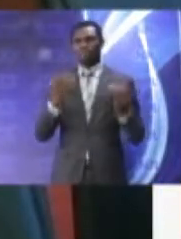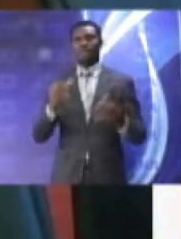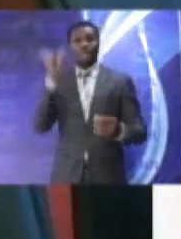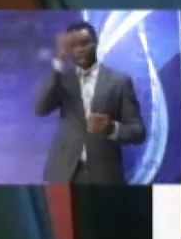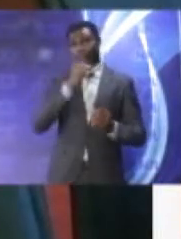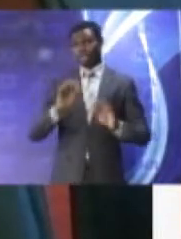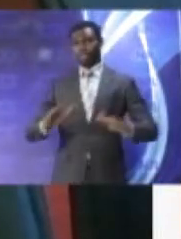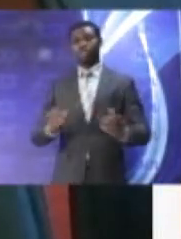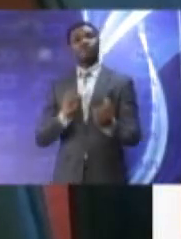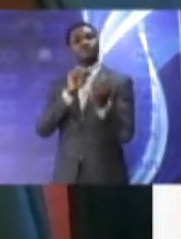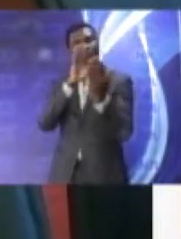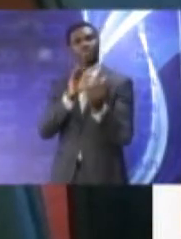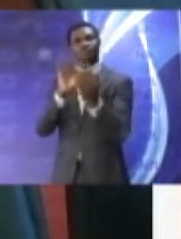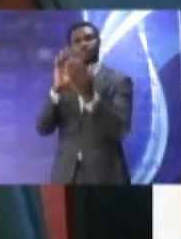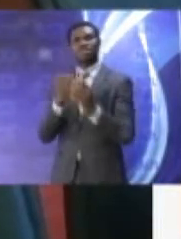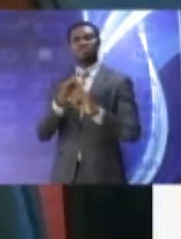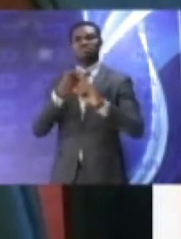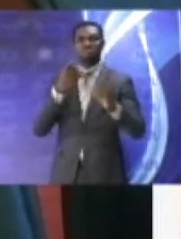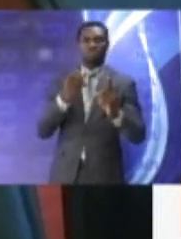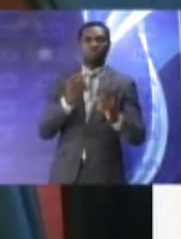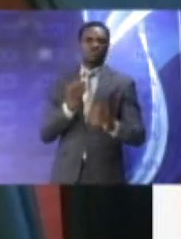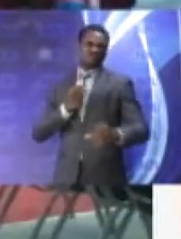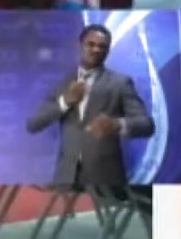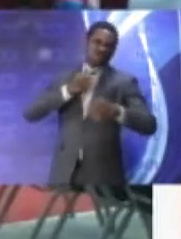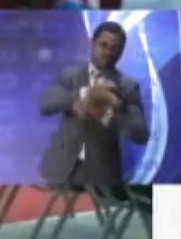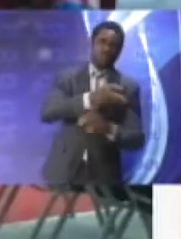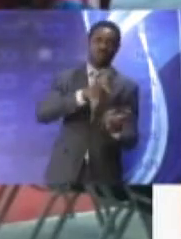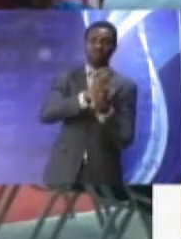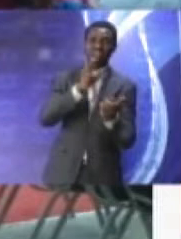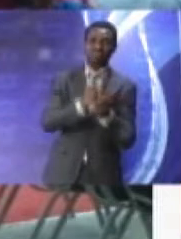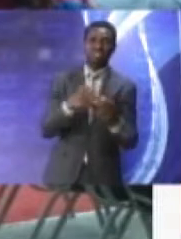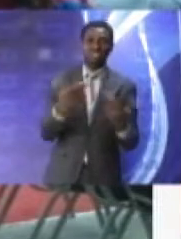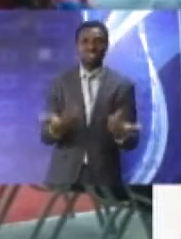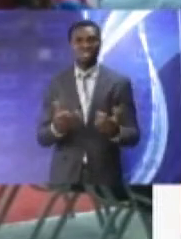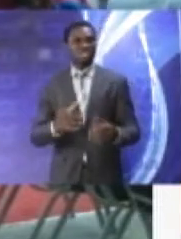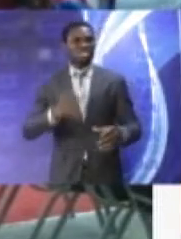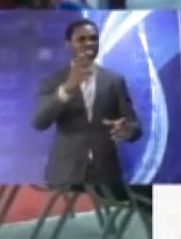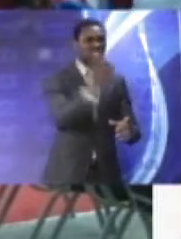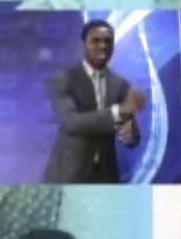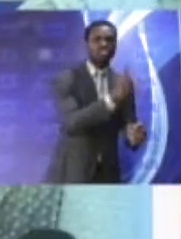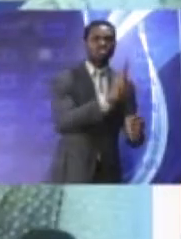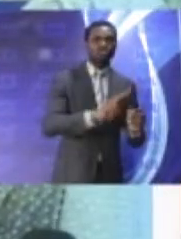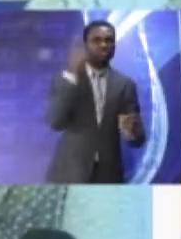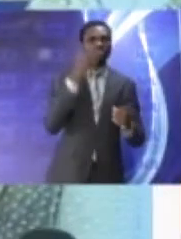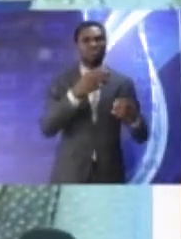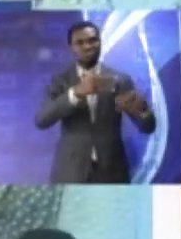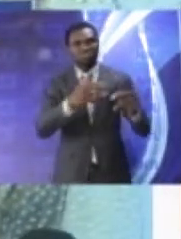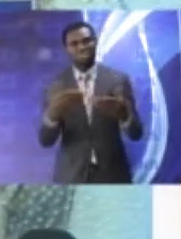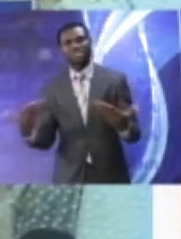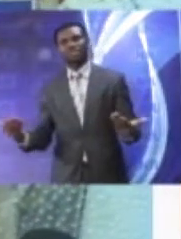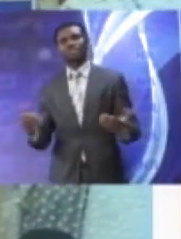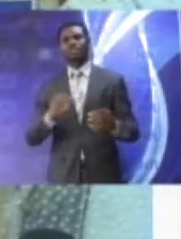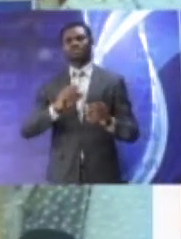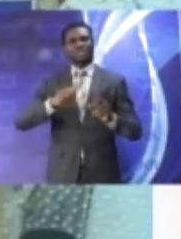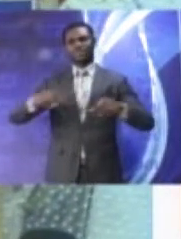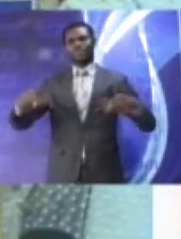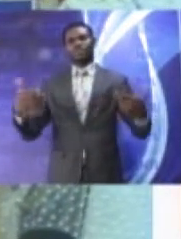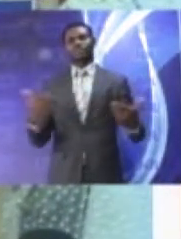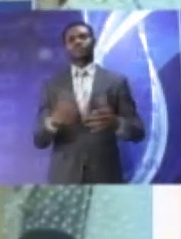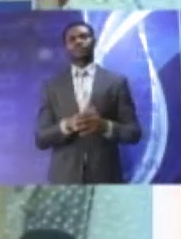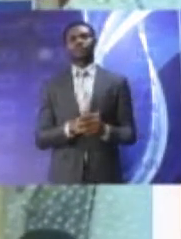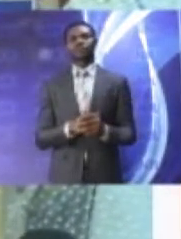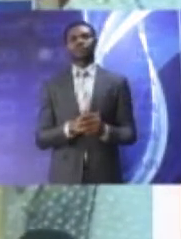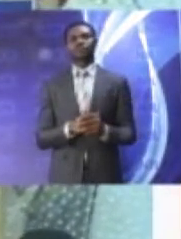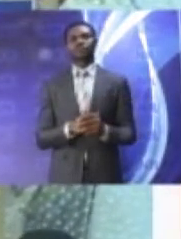children, ranging from rape, trafficking, and child labor, among others. In accordance with this year's